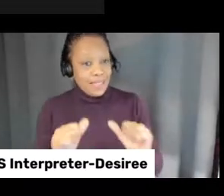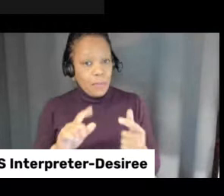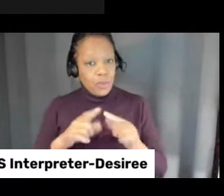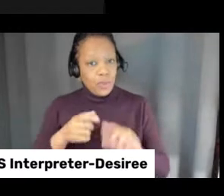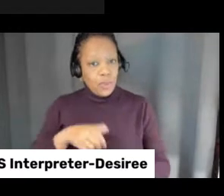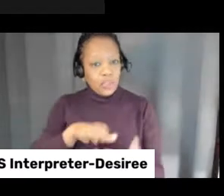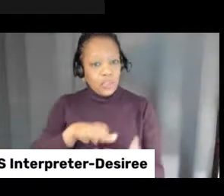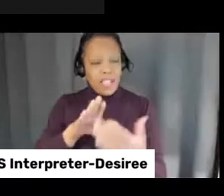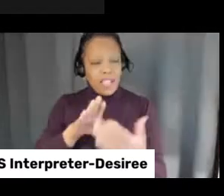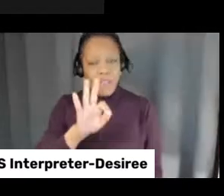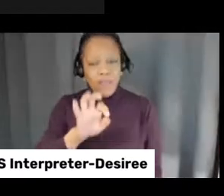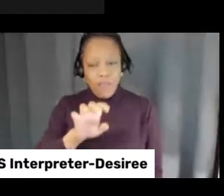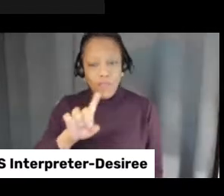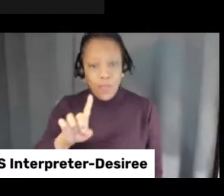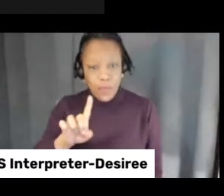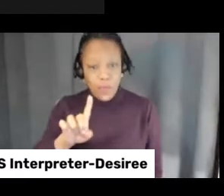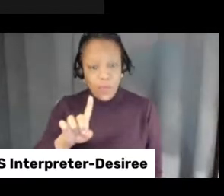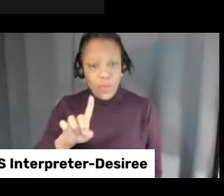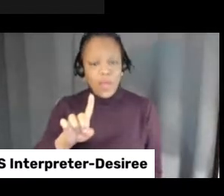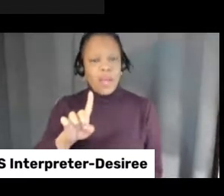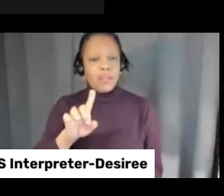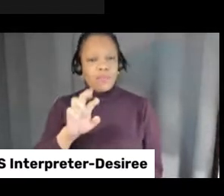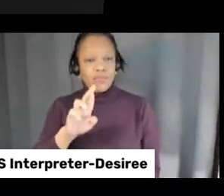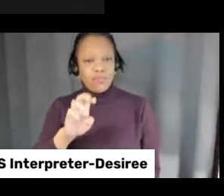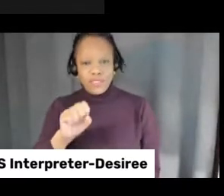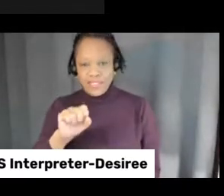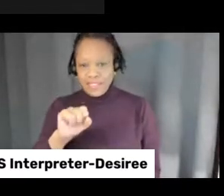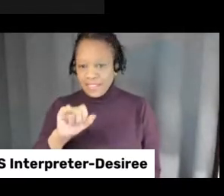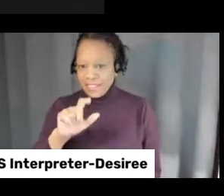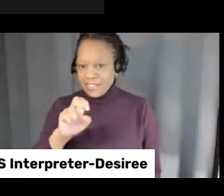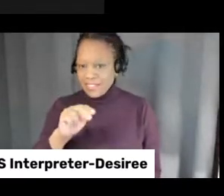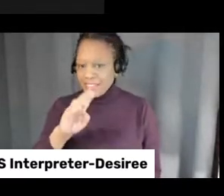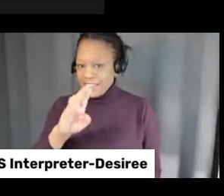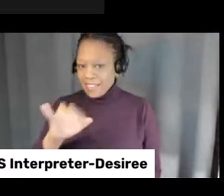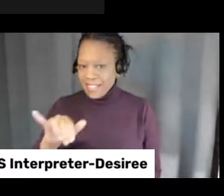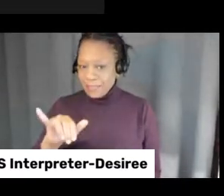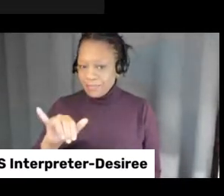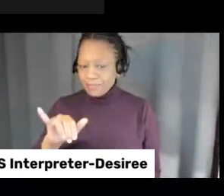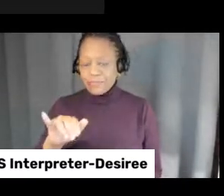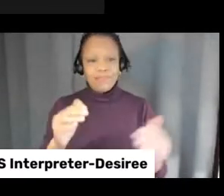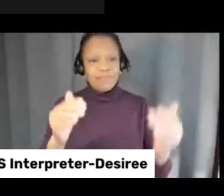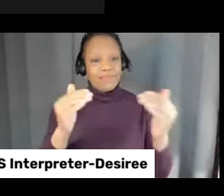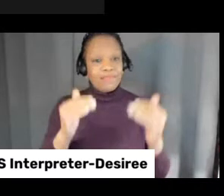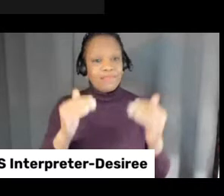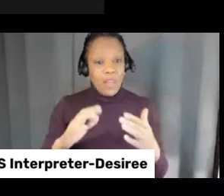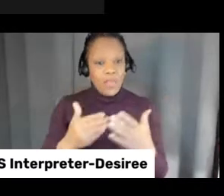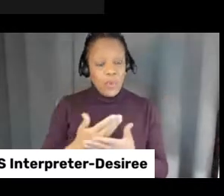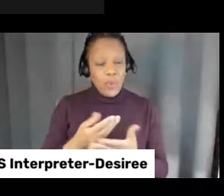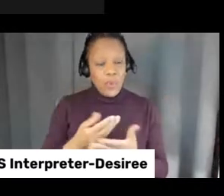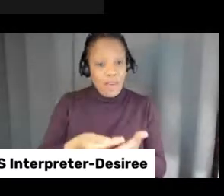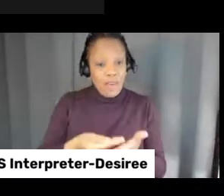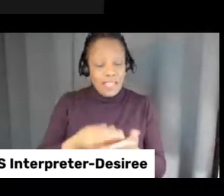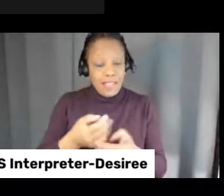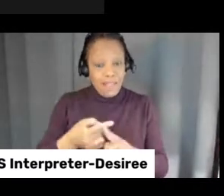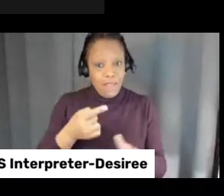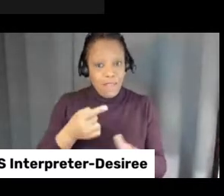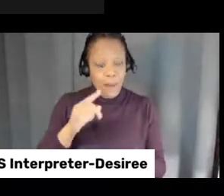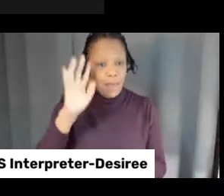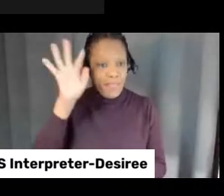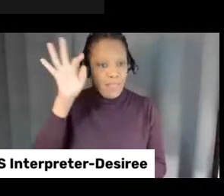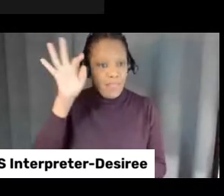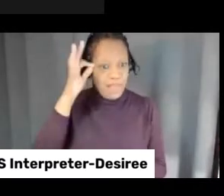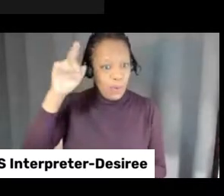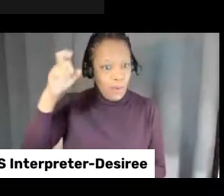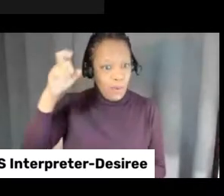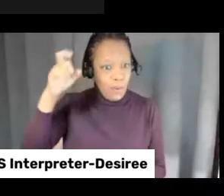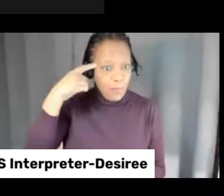resiliency. You will also learn about the new funding that's coming from the federal government that is